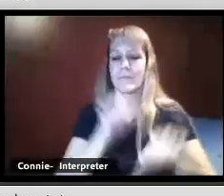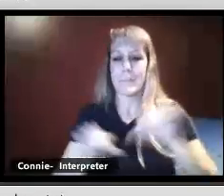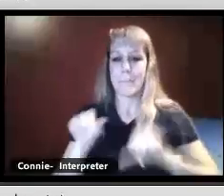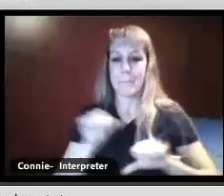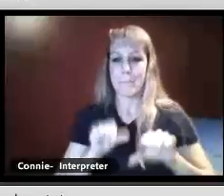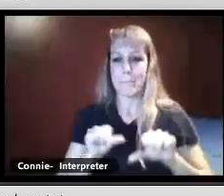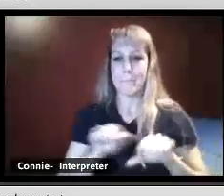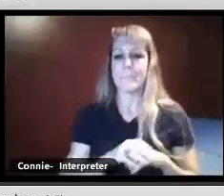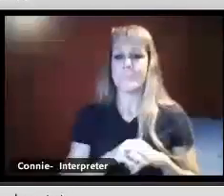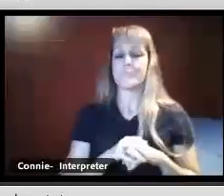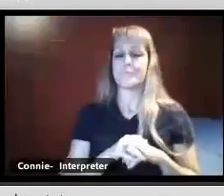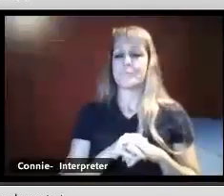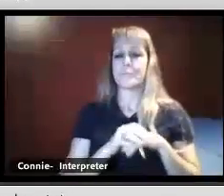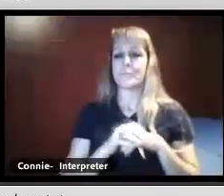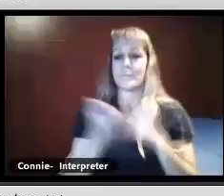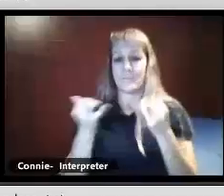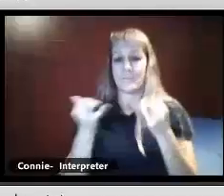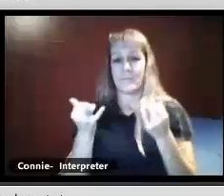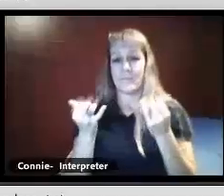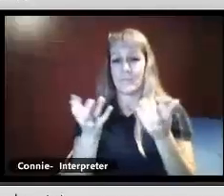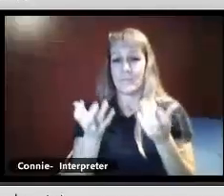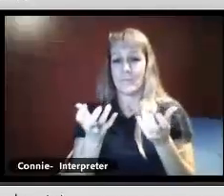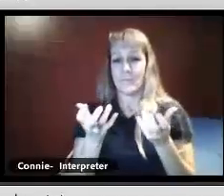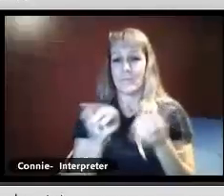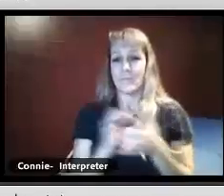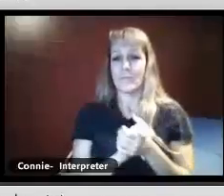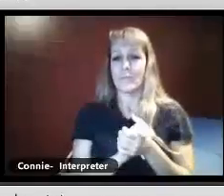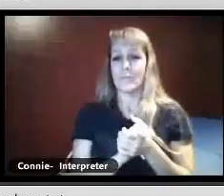So what I'd like us to do together, if you will